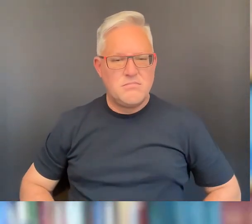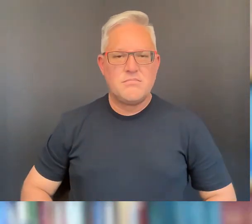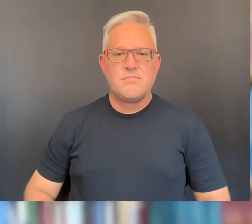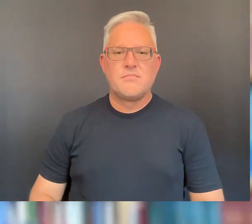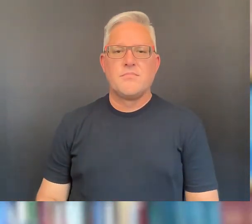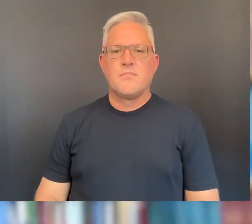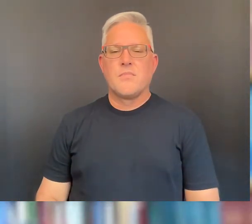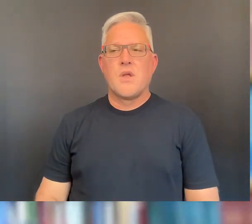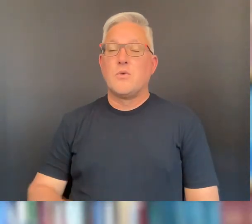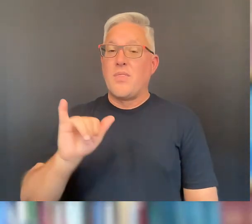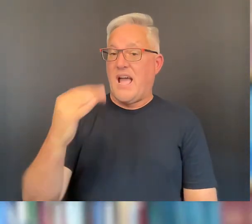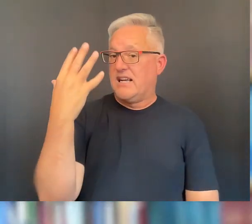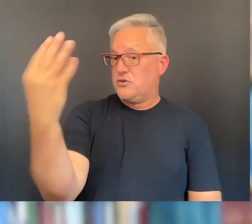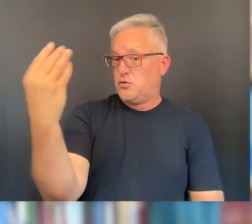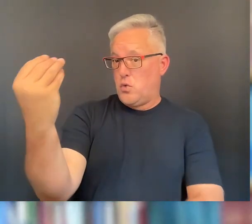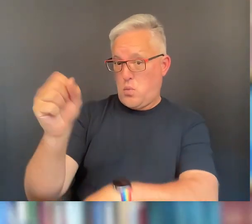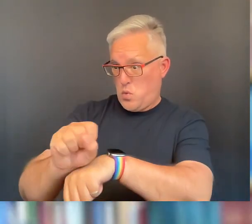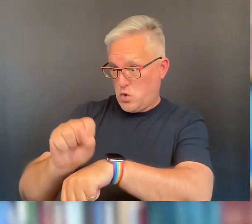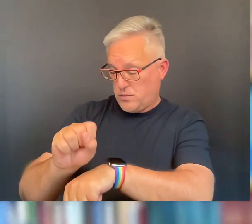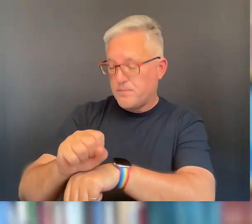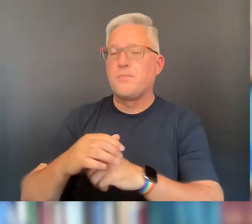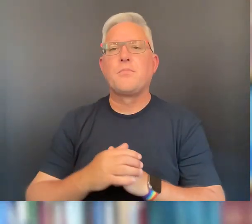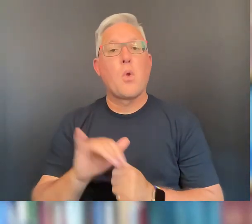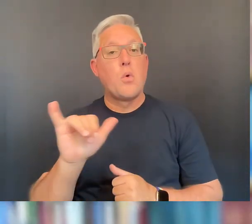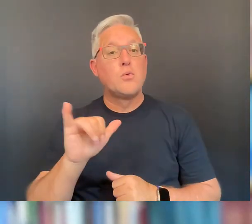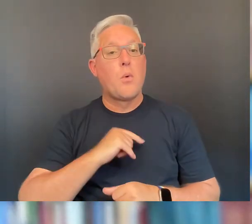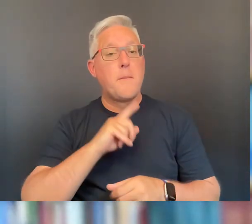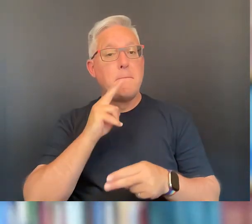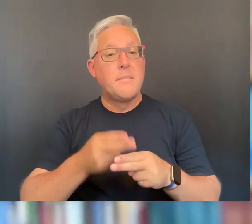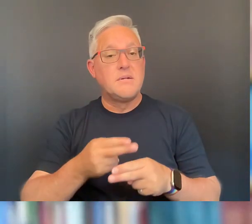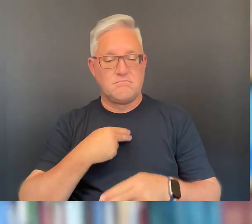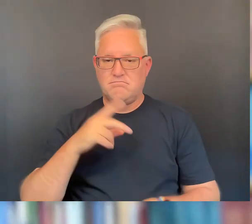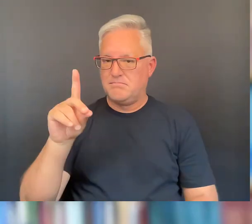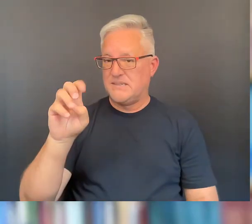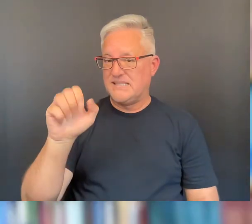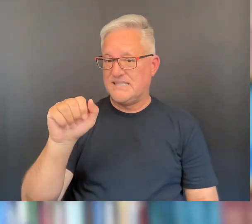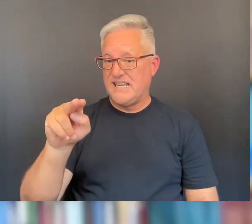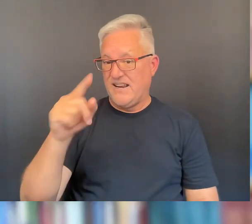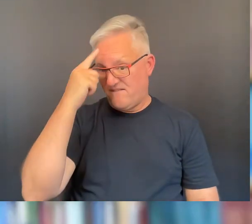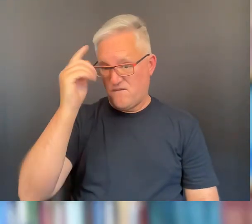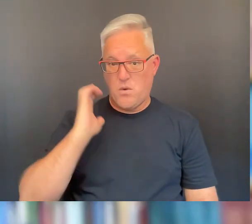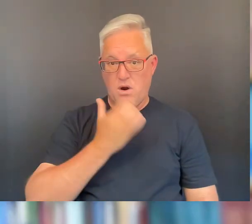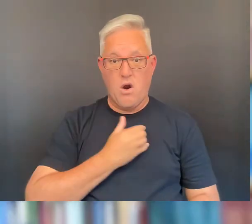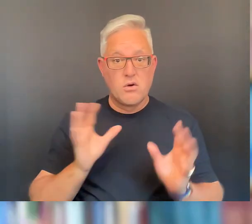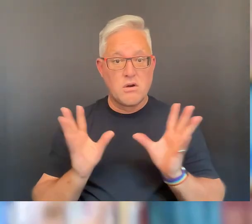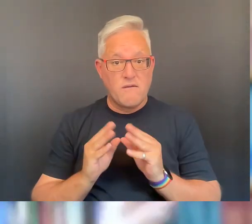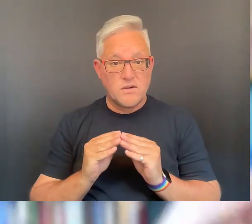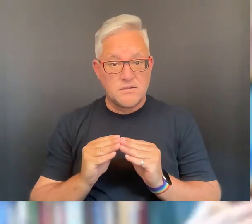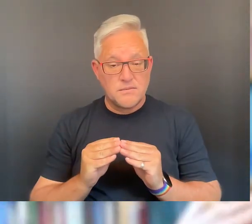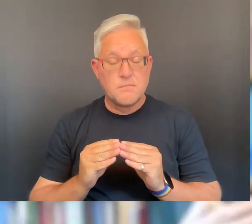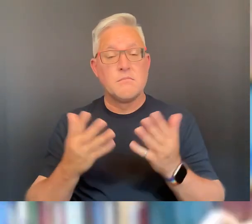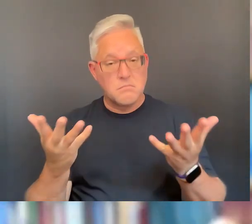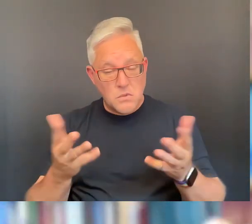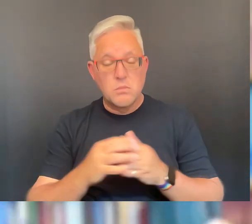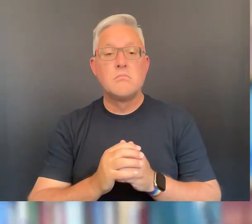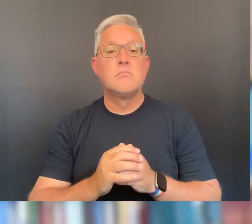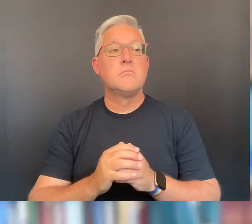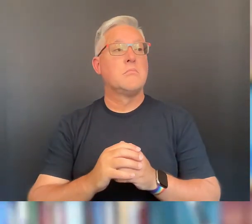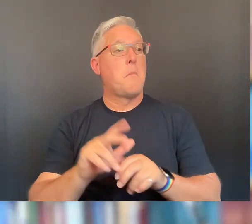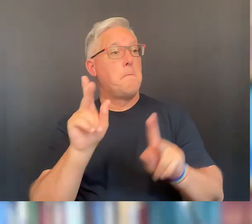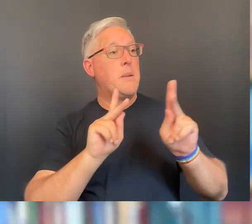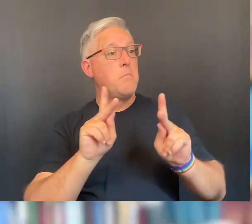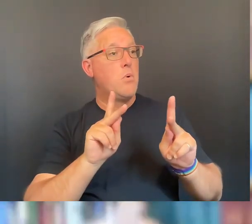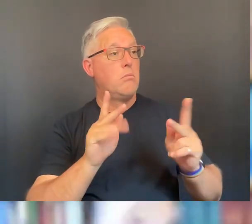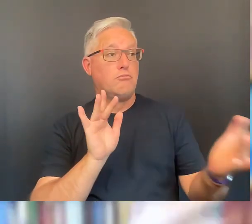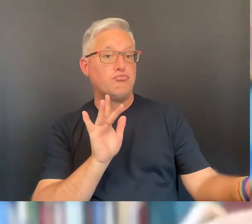Beyond that, as far as external things, I mentioned that I'm the dean of our conference. And so when we have folks who come